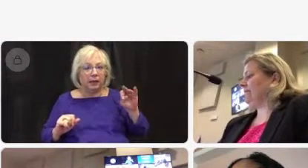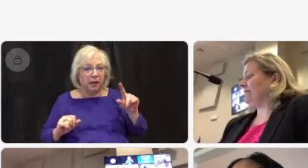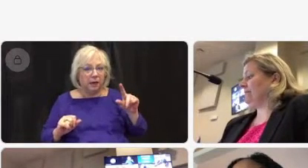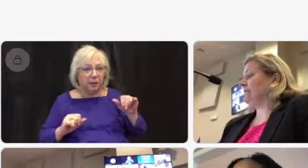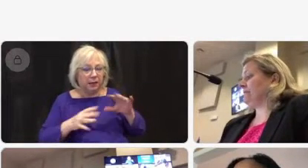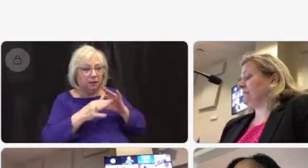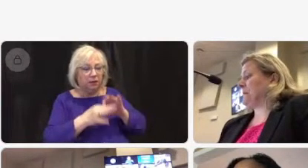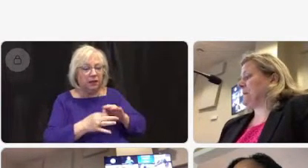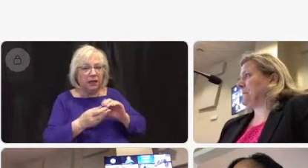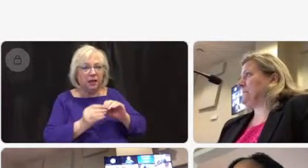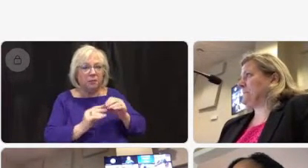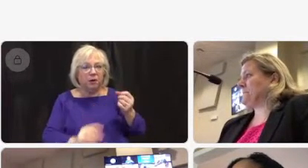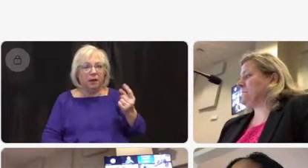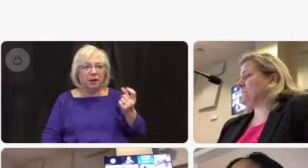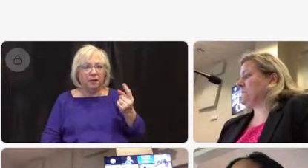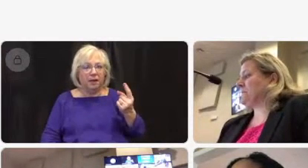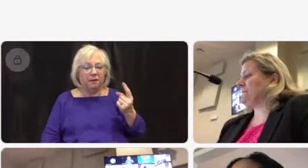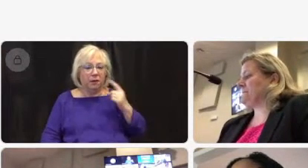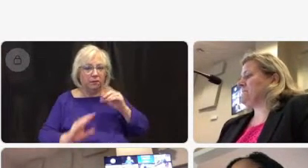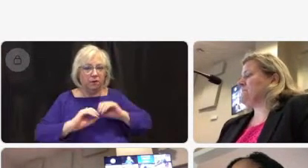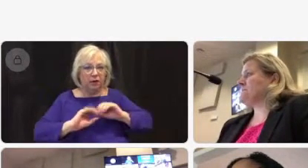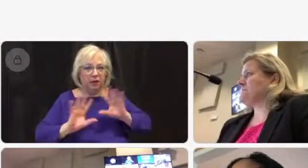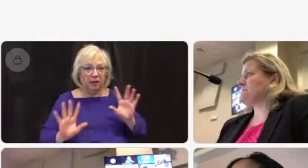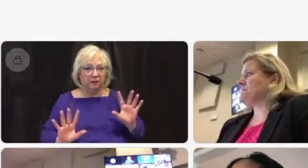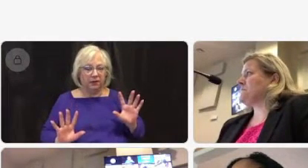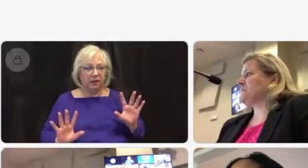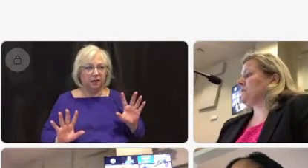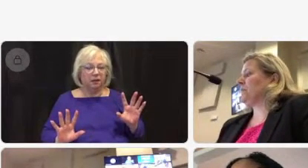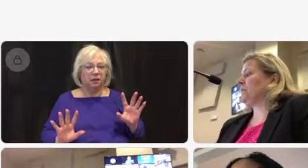relates to number 11, just for clarification,